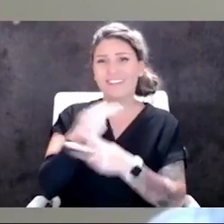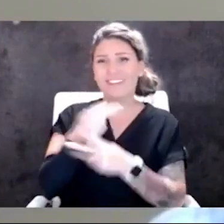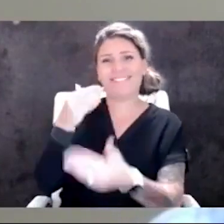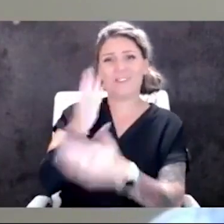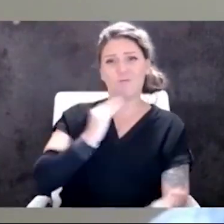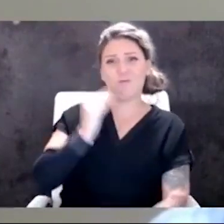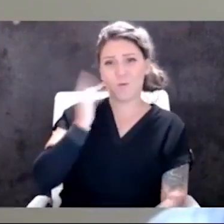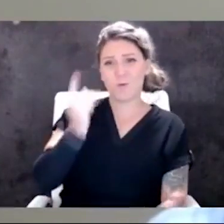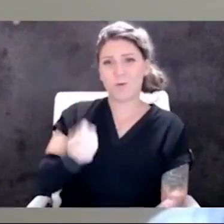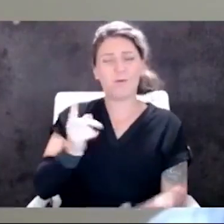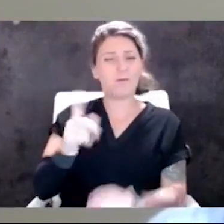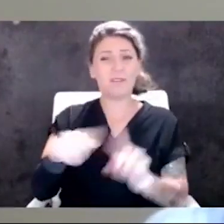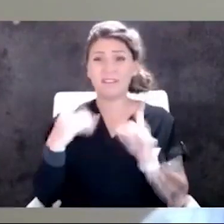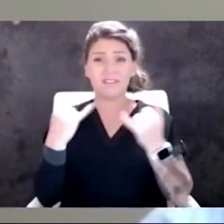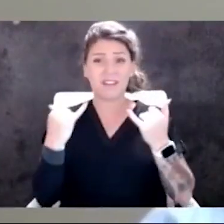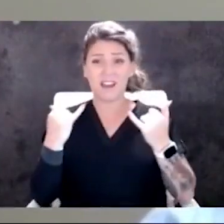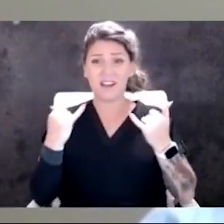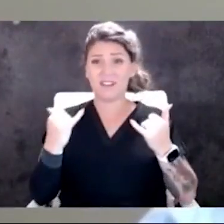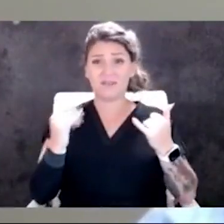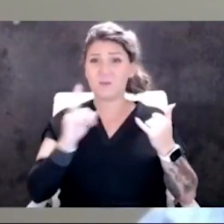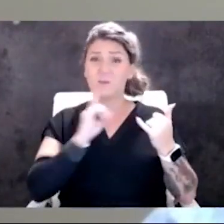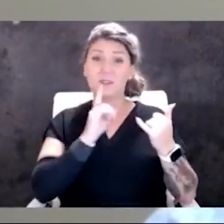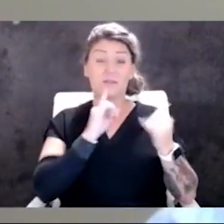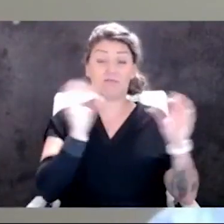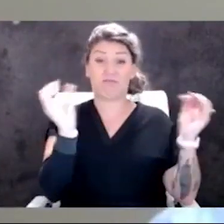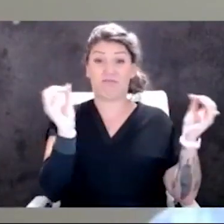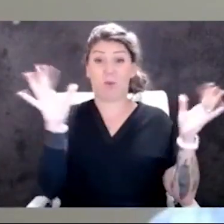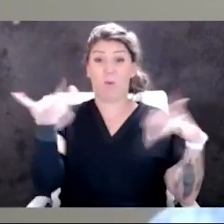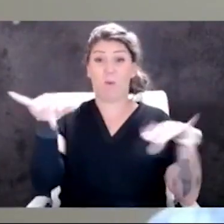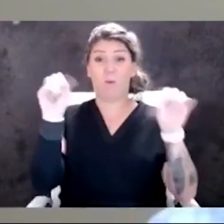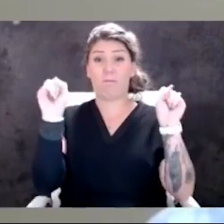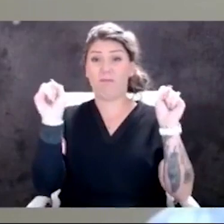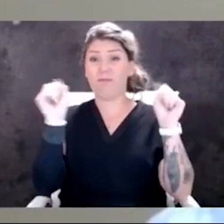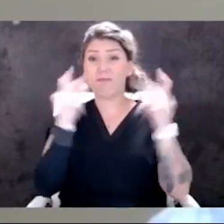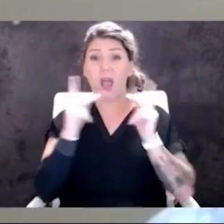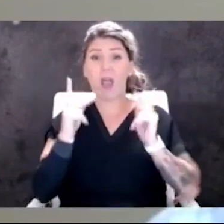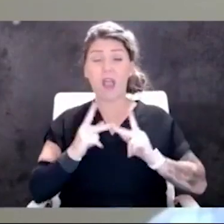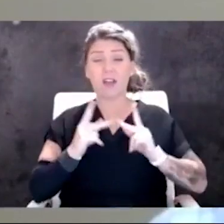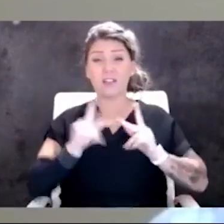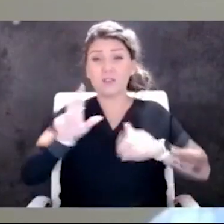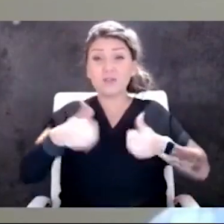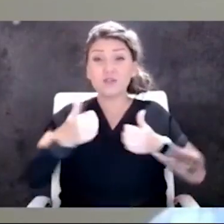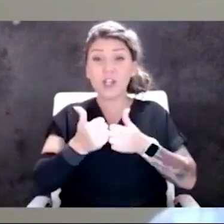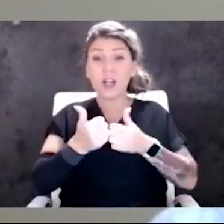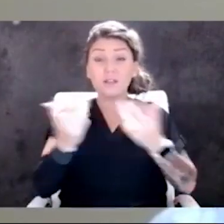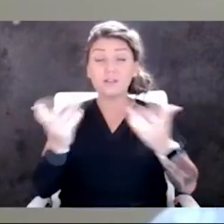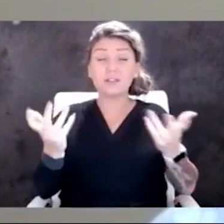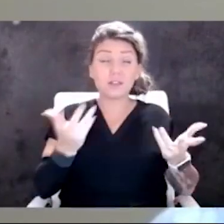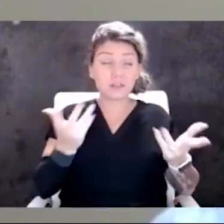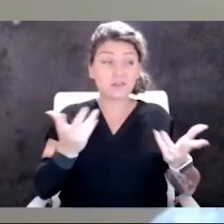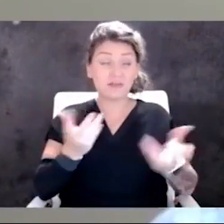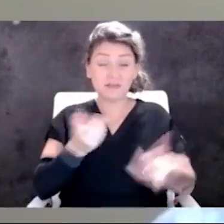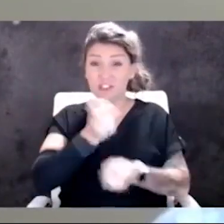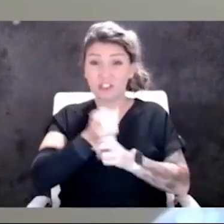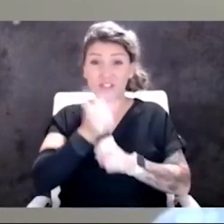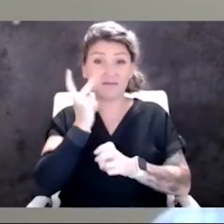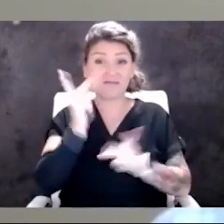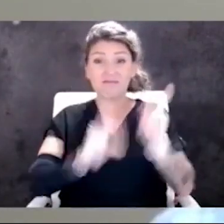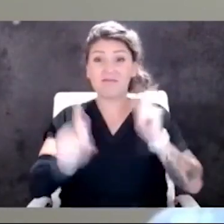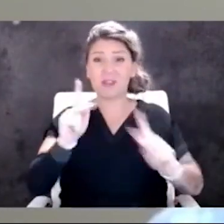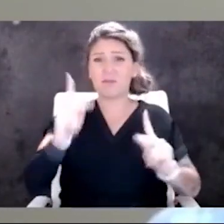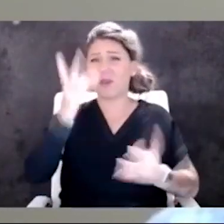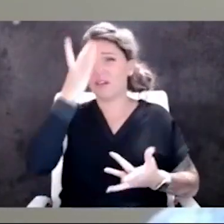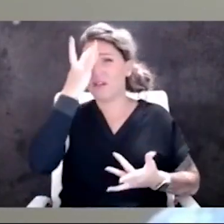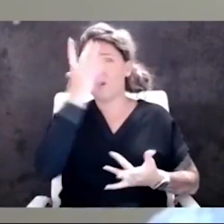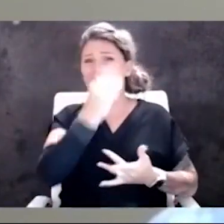now there's really no place to get them to go. The challenges have been, it's hard to see people sick and tell them that